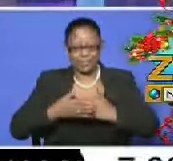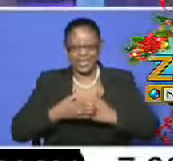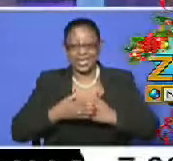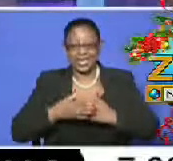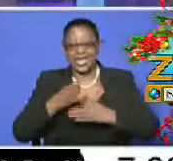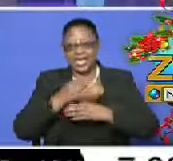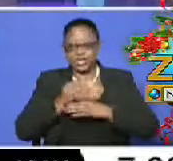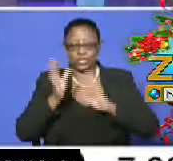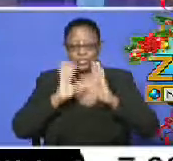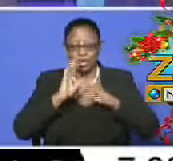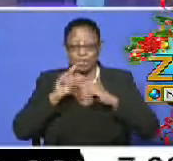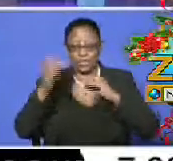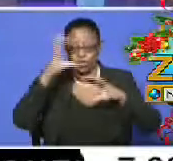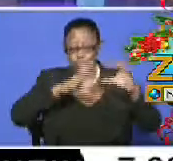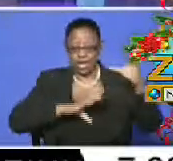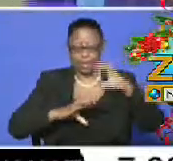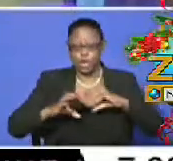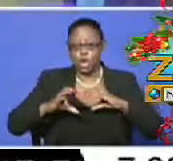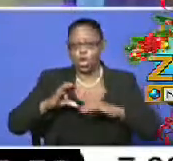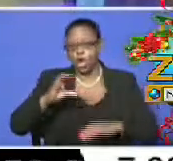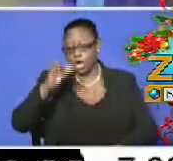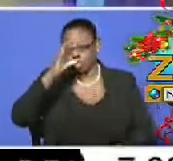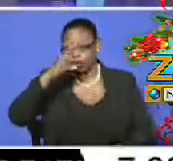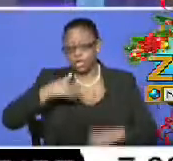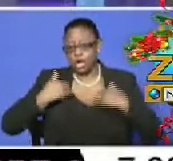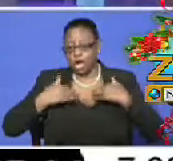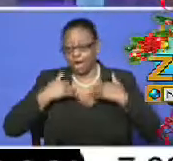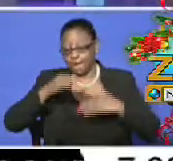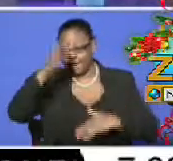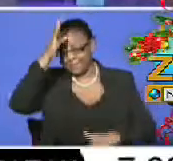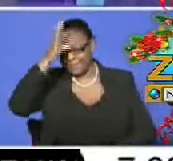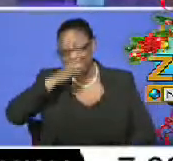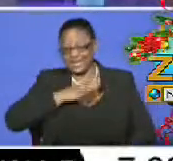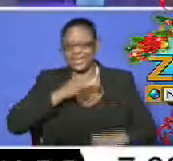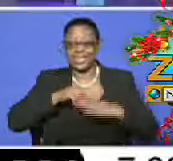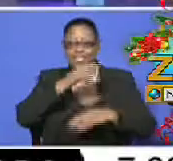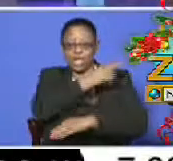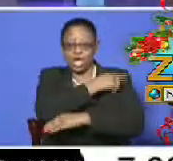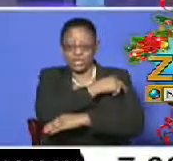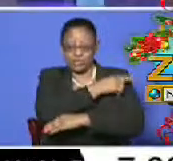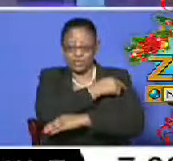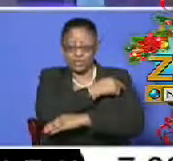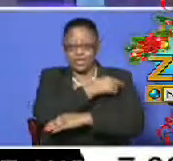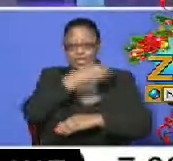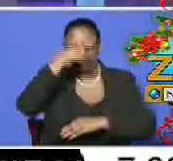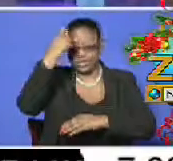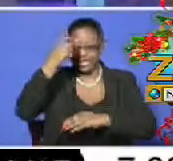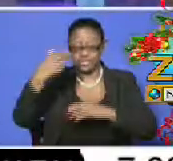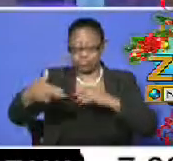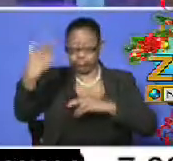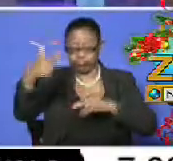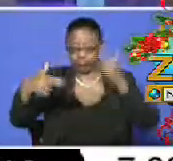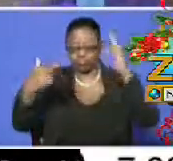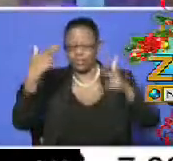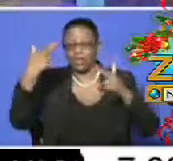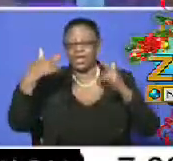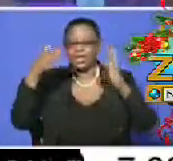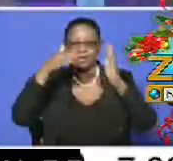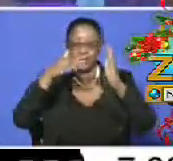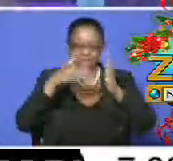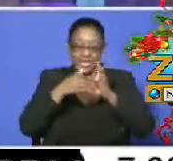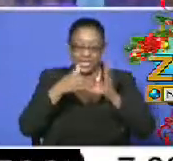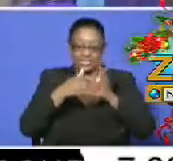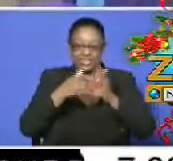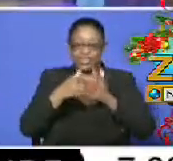breaking news from the crime beat. A young man is in hospital in serious condition after an exchange of gunfire